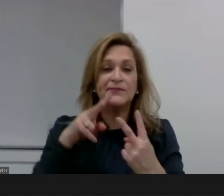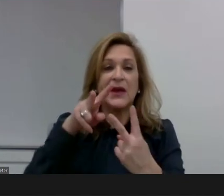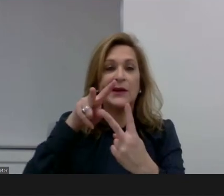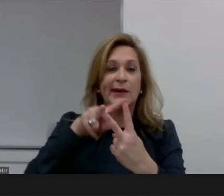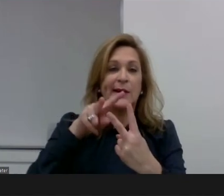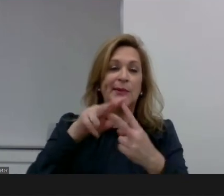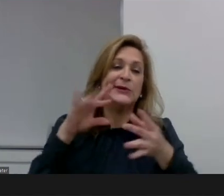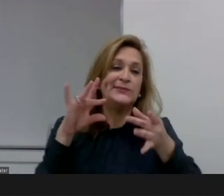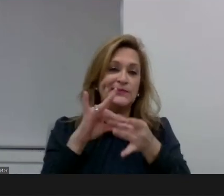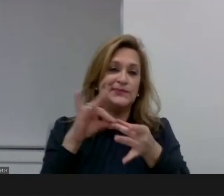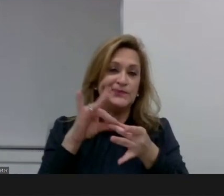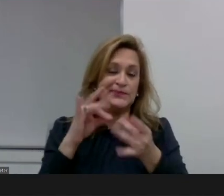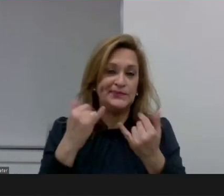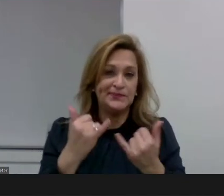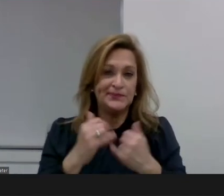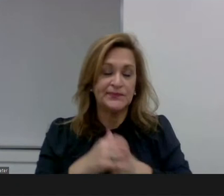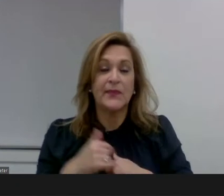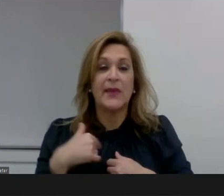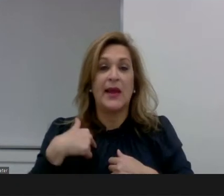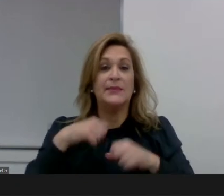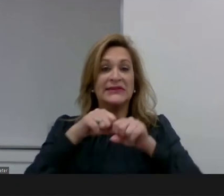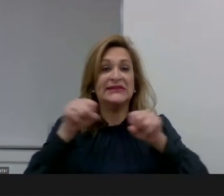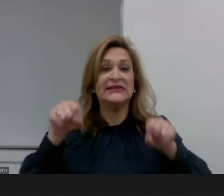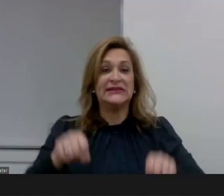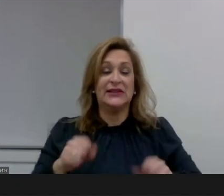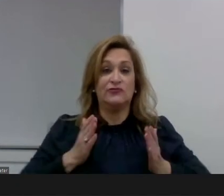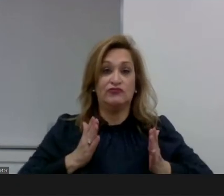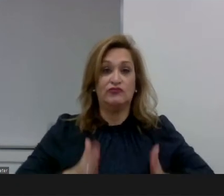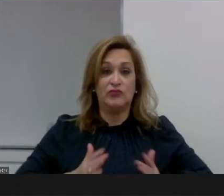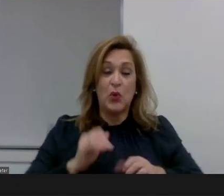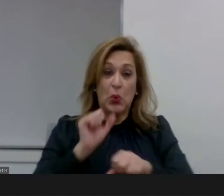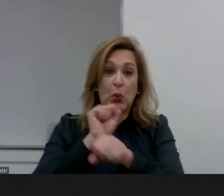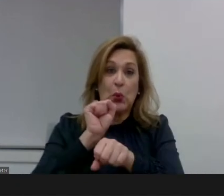make. I'm a station agent, and